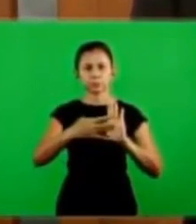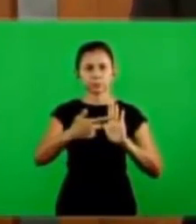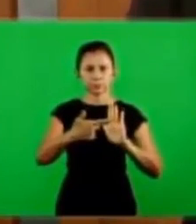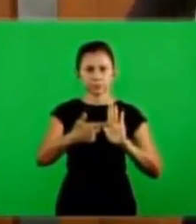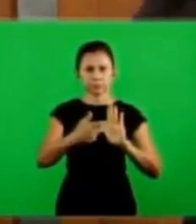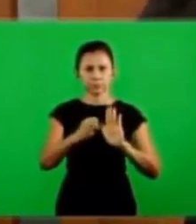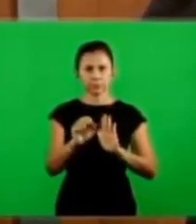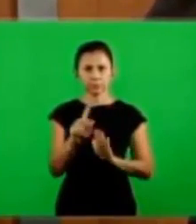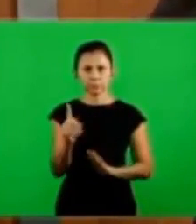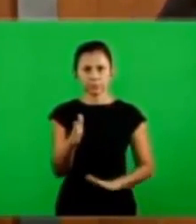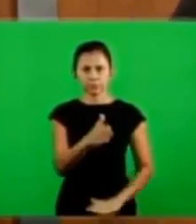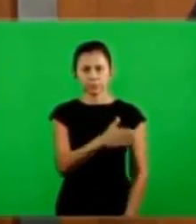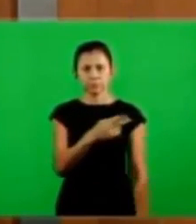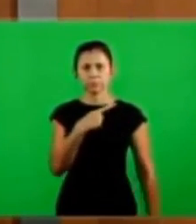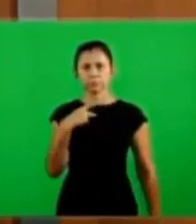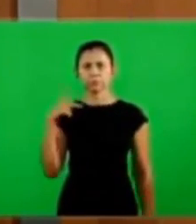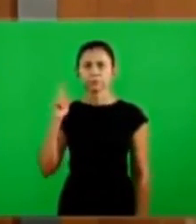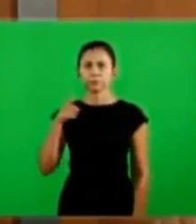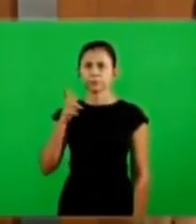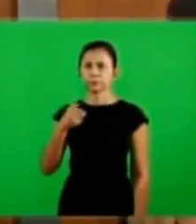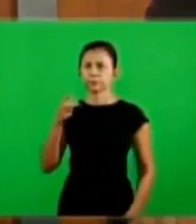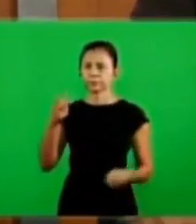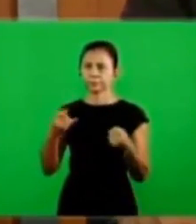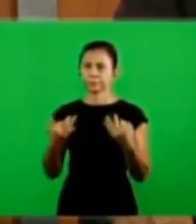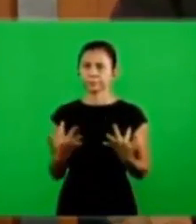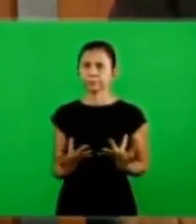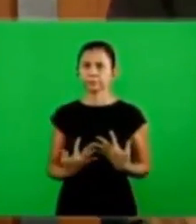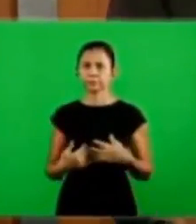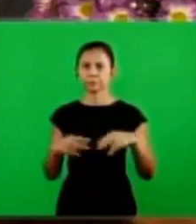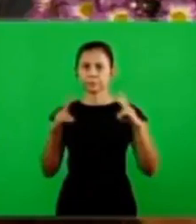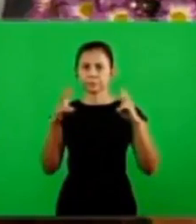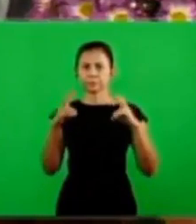Based on Acts 2:42.